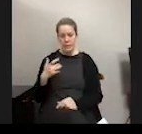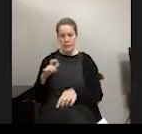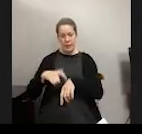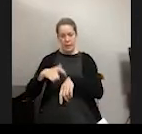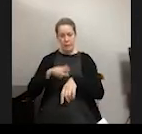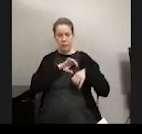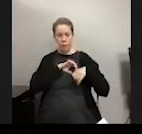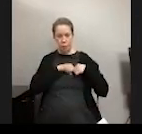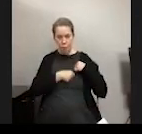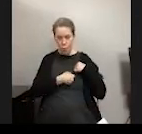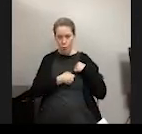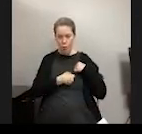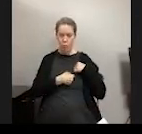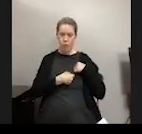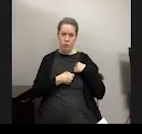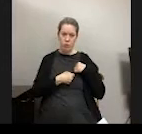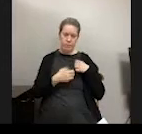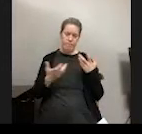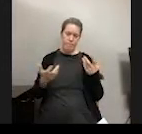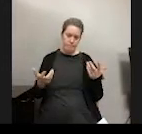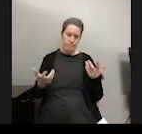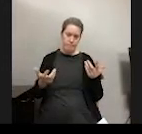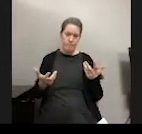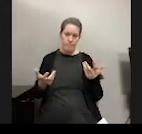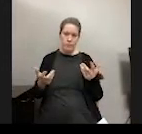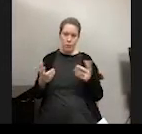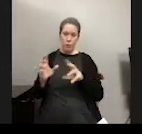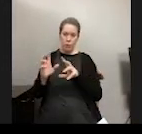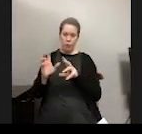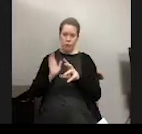and that is also something that we're trying to figure out as an organization.